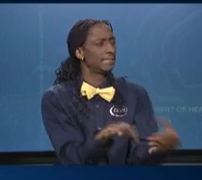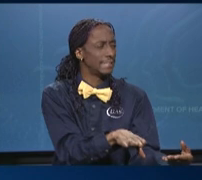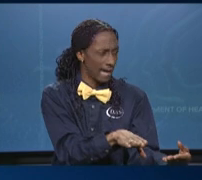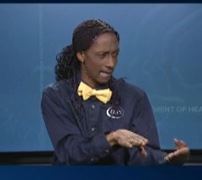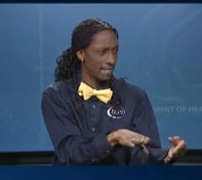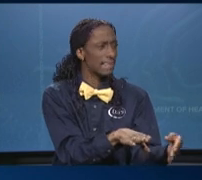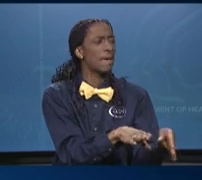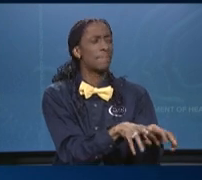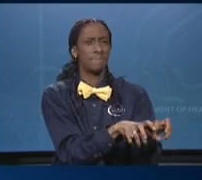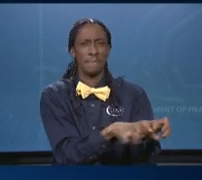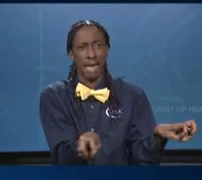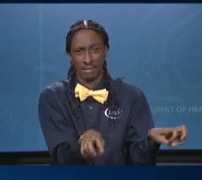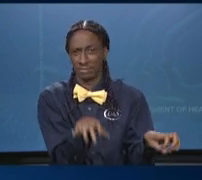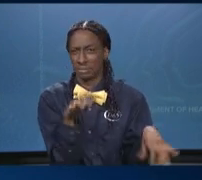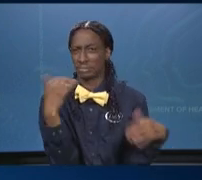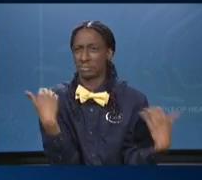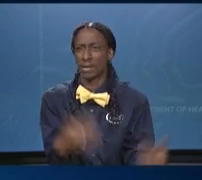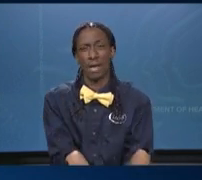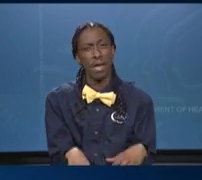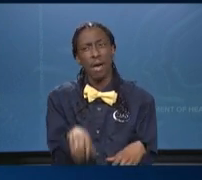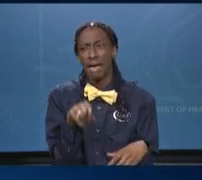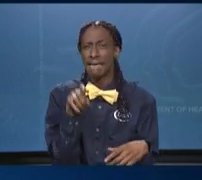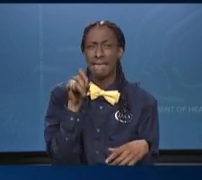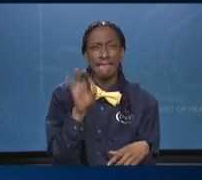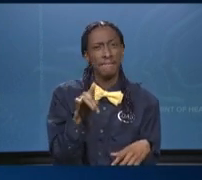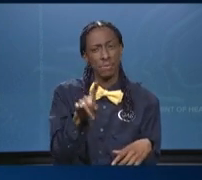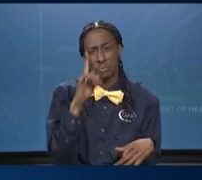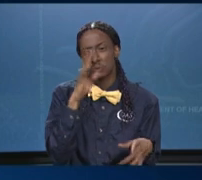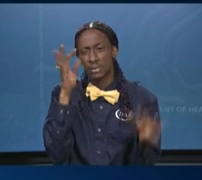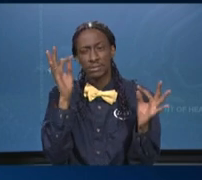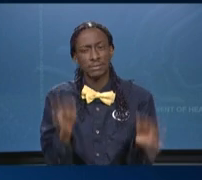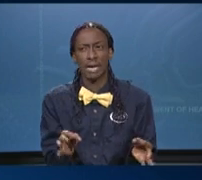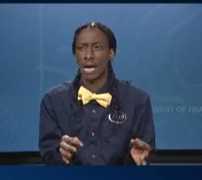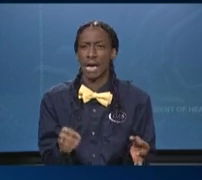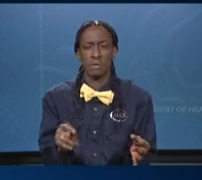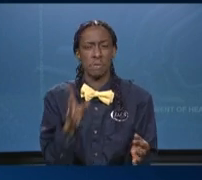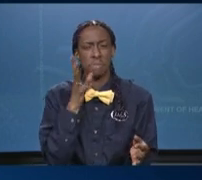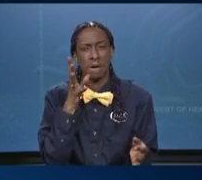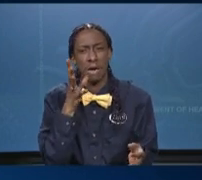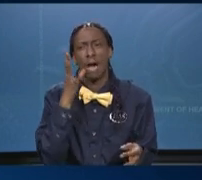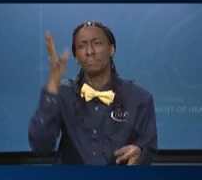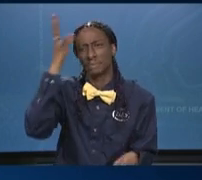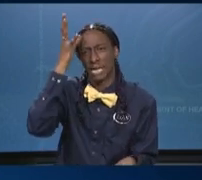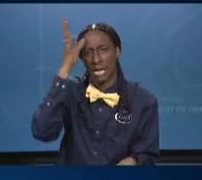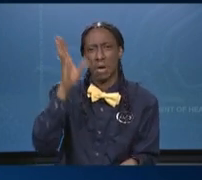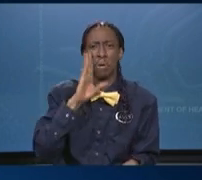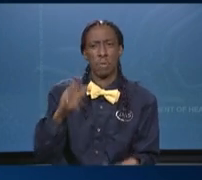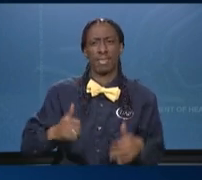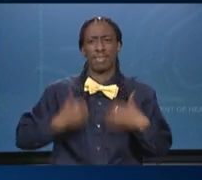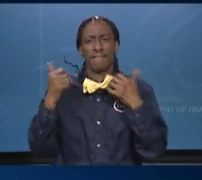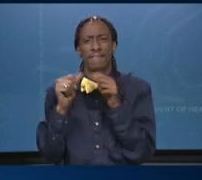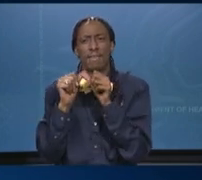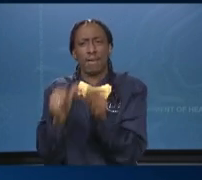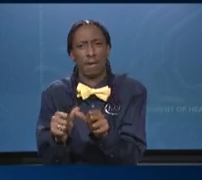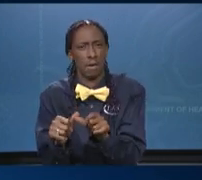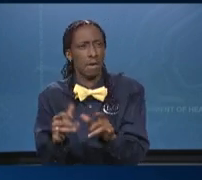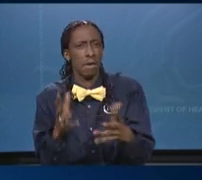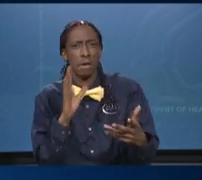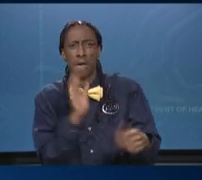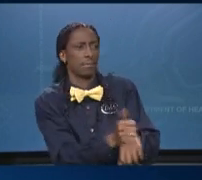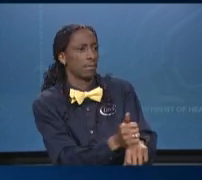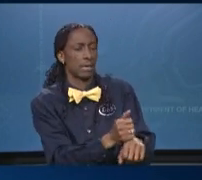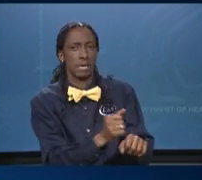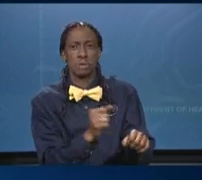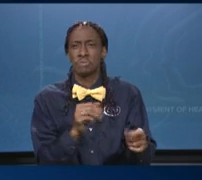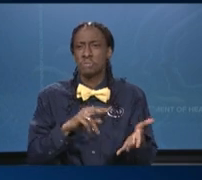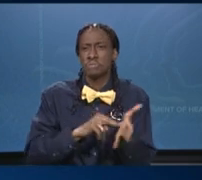others deciding for you if your mom or your granddad is going to live. We're going to prevent people from being able to go